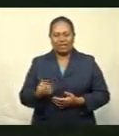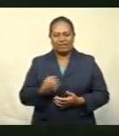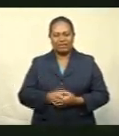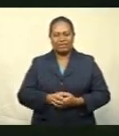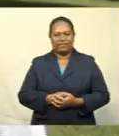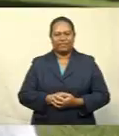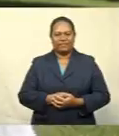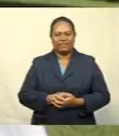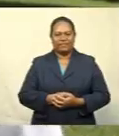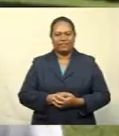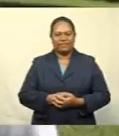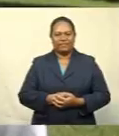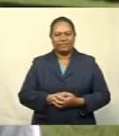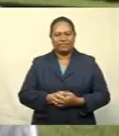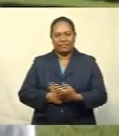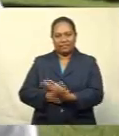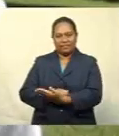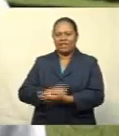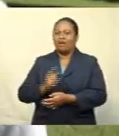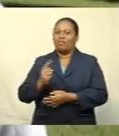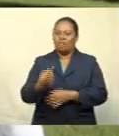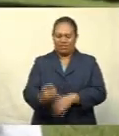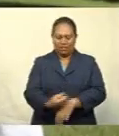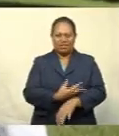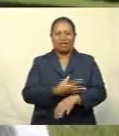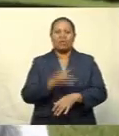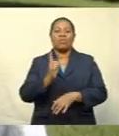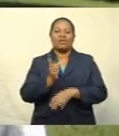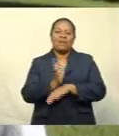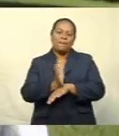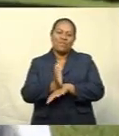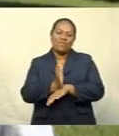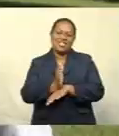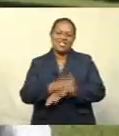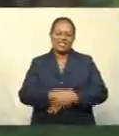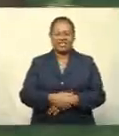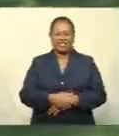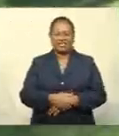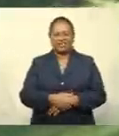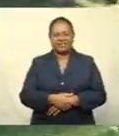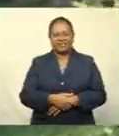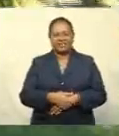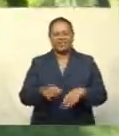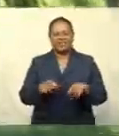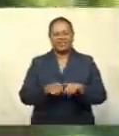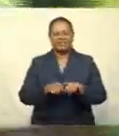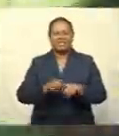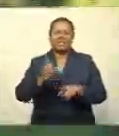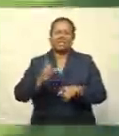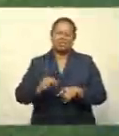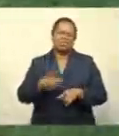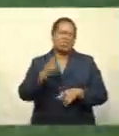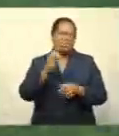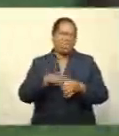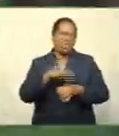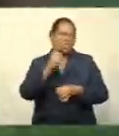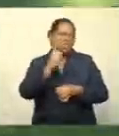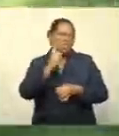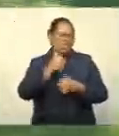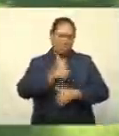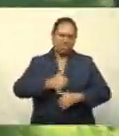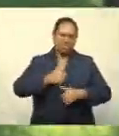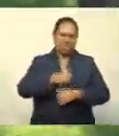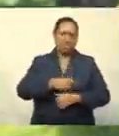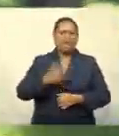first inspiration was like from movies. Back then I didn't know it was a sport, like I just did it for the fun of it. Just by like, because I